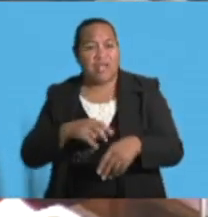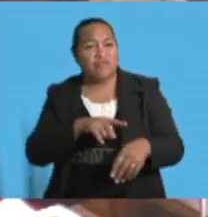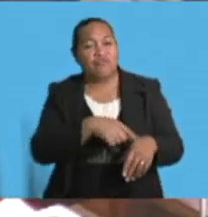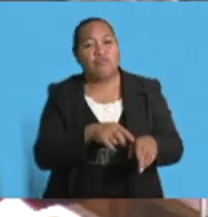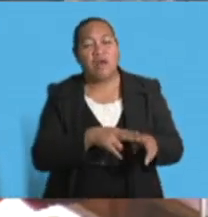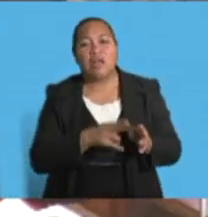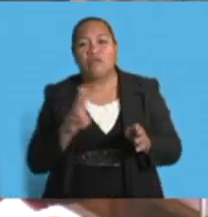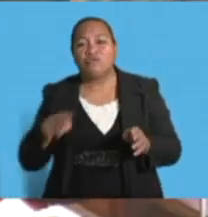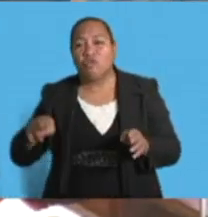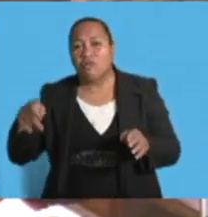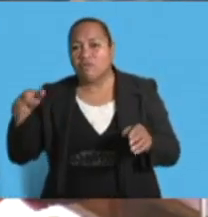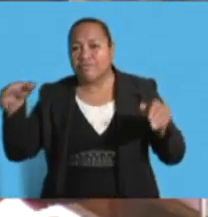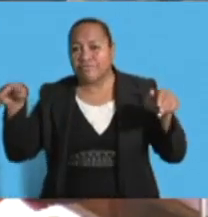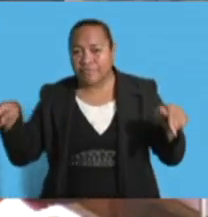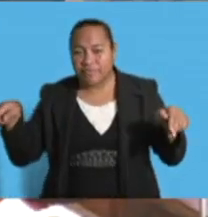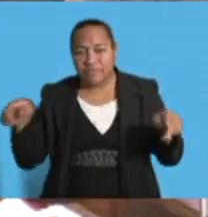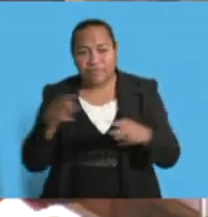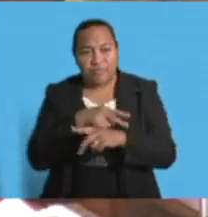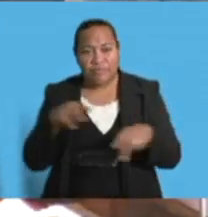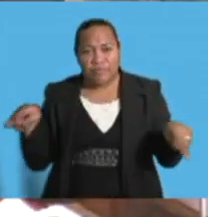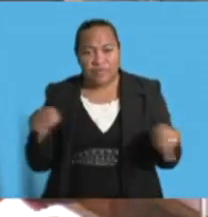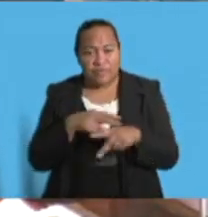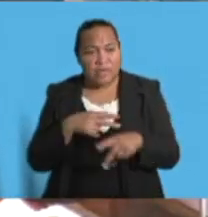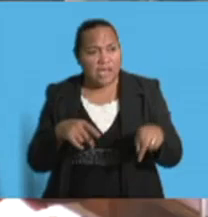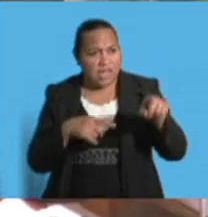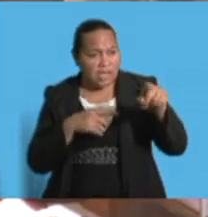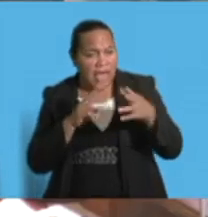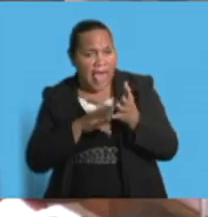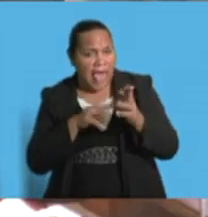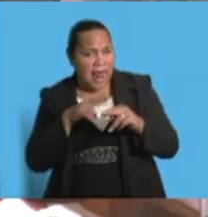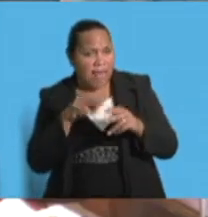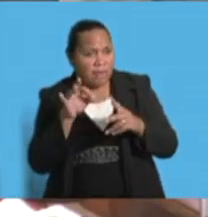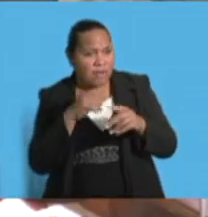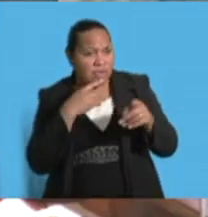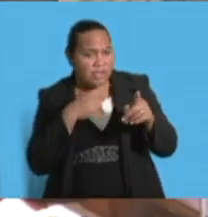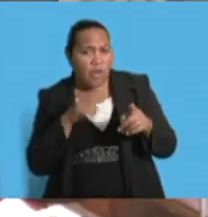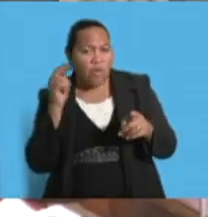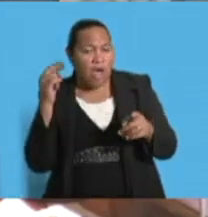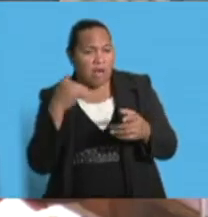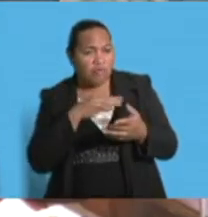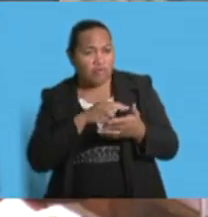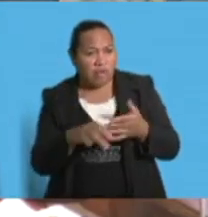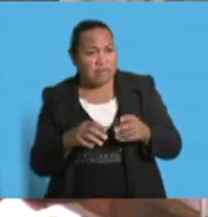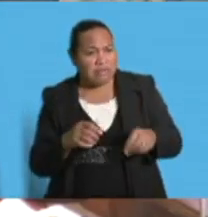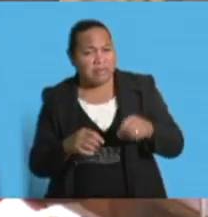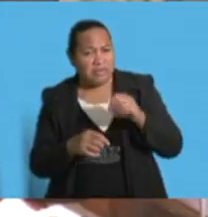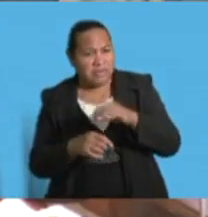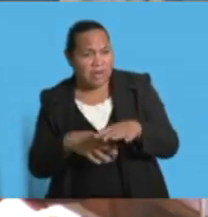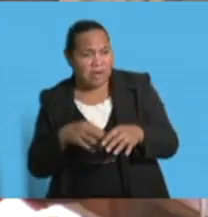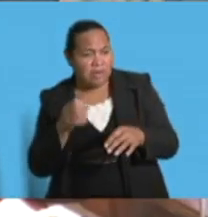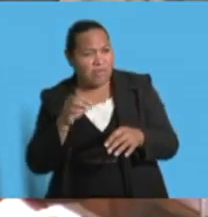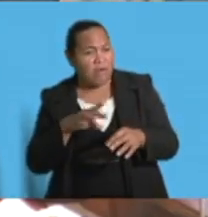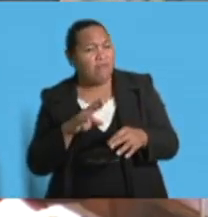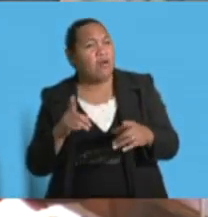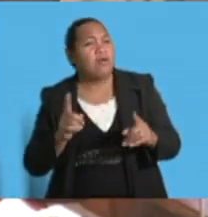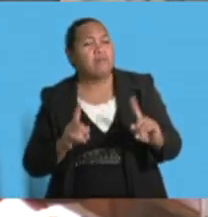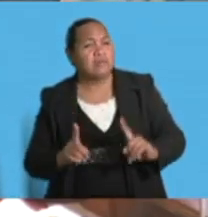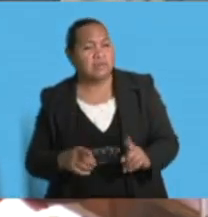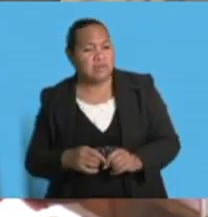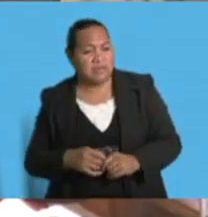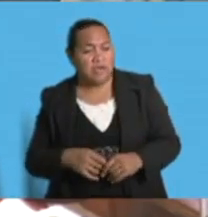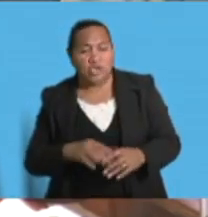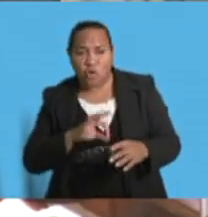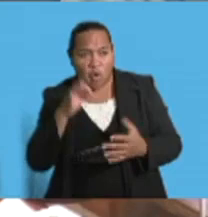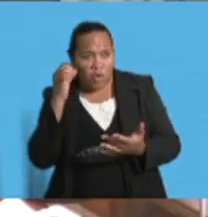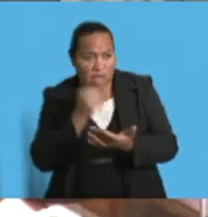NFP says that they will put the price of cane to $100 per ton. Such a move will damage the industry, Madam Speaker. There is no guarantee that